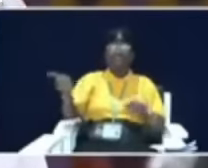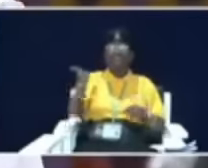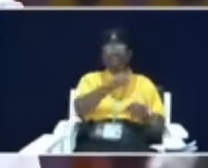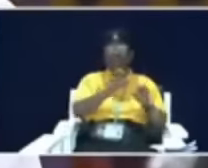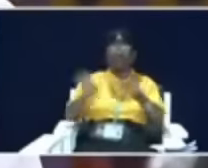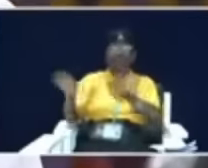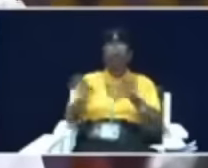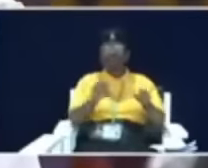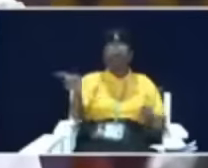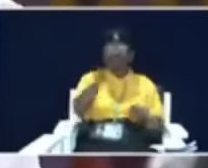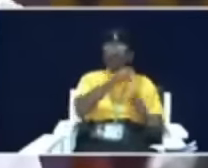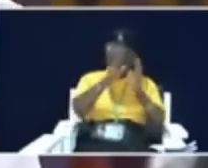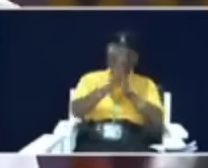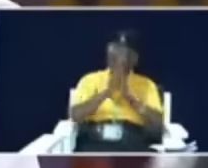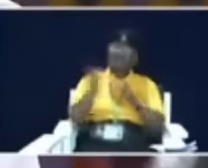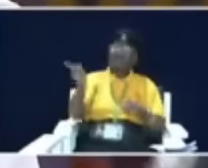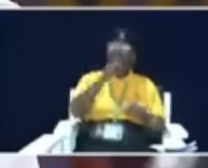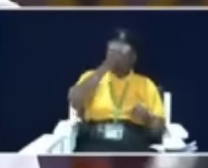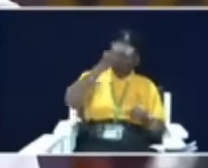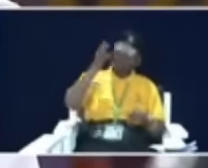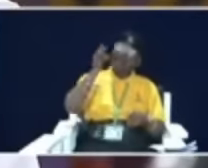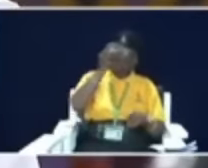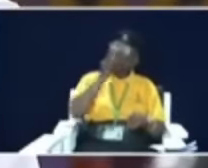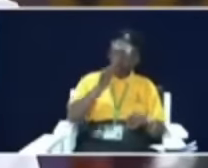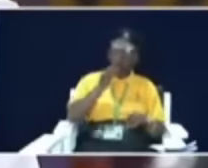you pray, you fast,